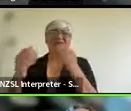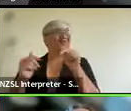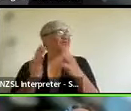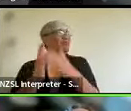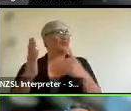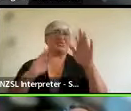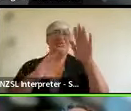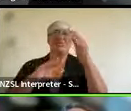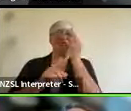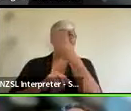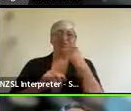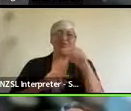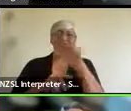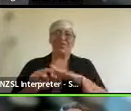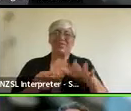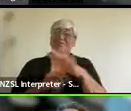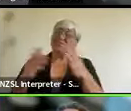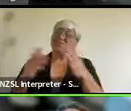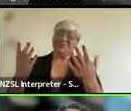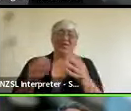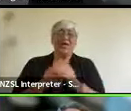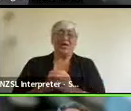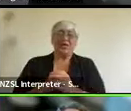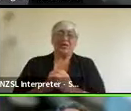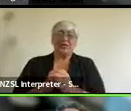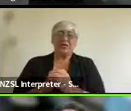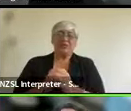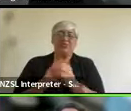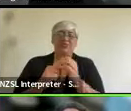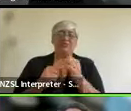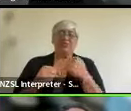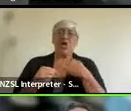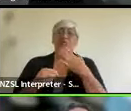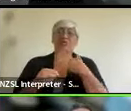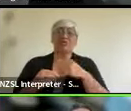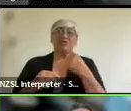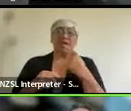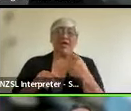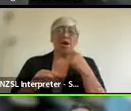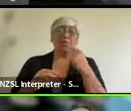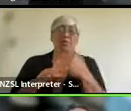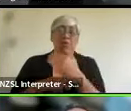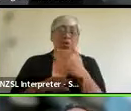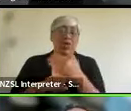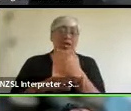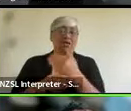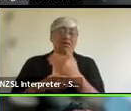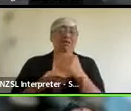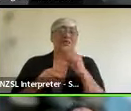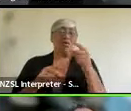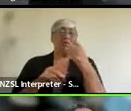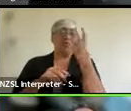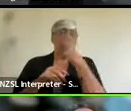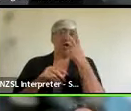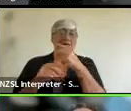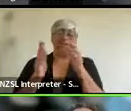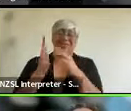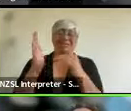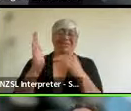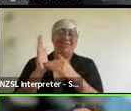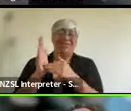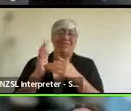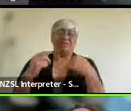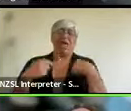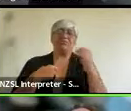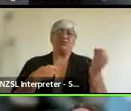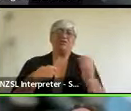country. For the sake of transparency, I should say that I am employed by Blind Low Vision NZ in an administrative role with